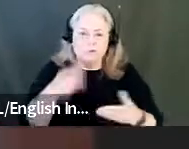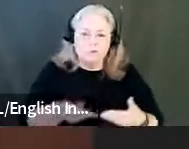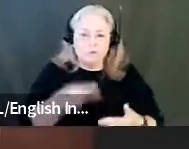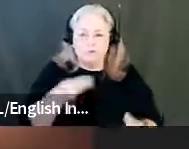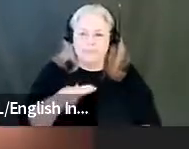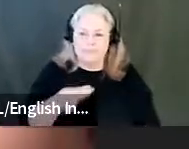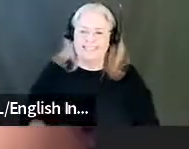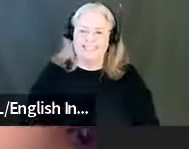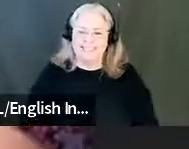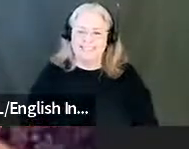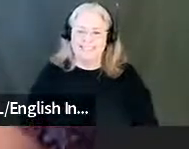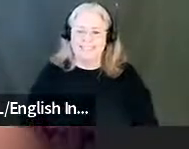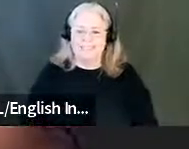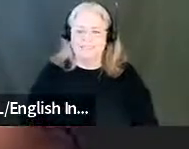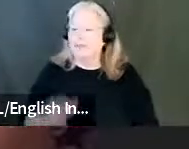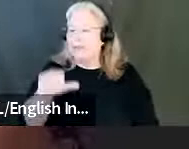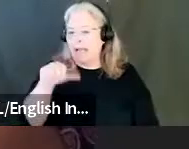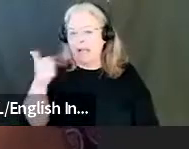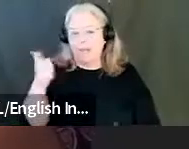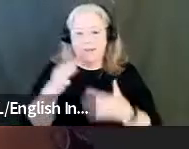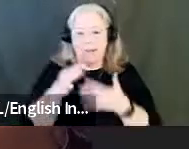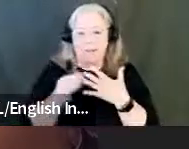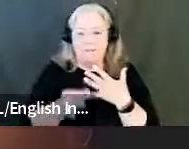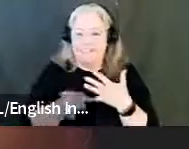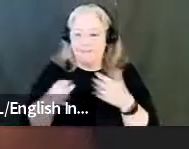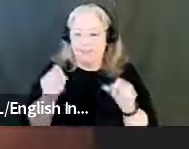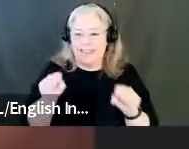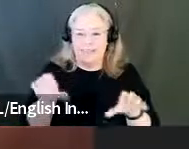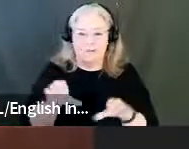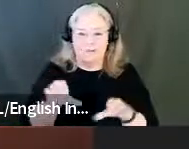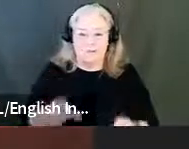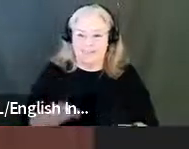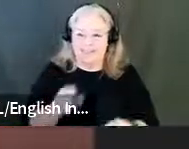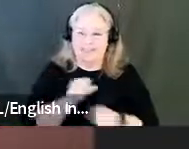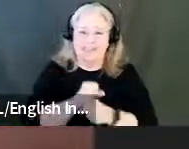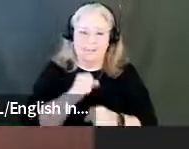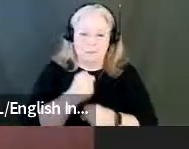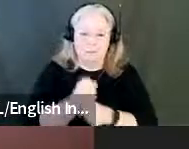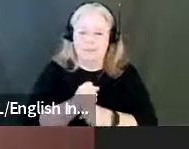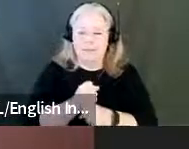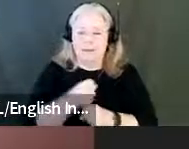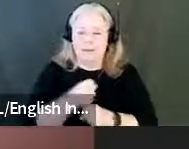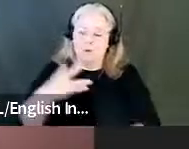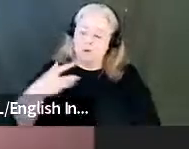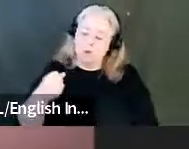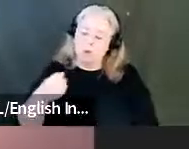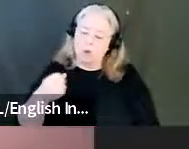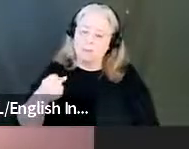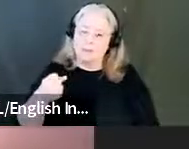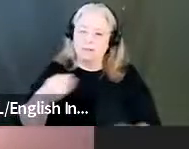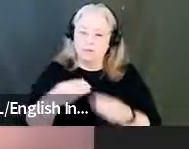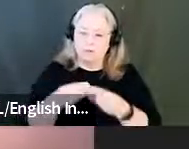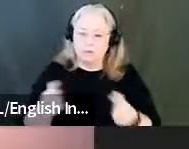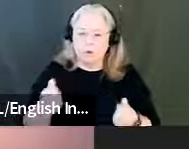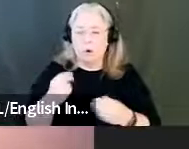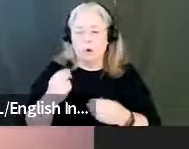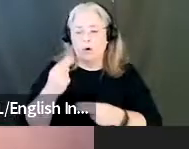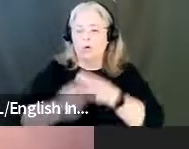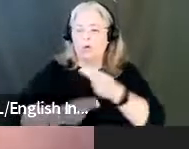there. So another option that you can do in making a gripping solution or a universal